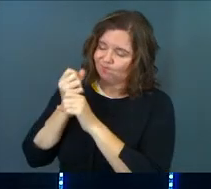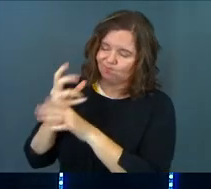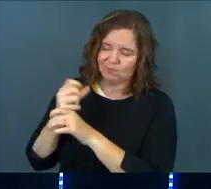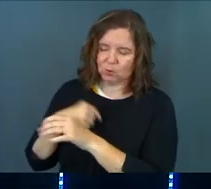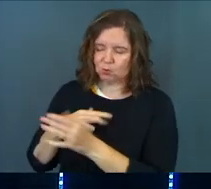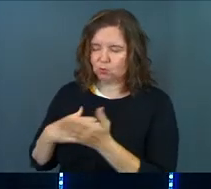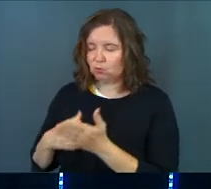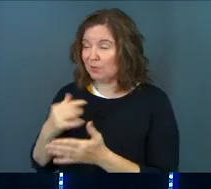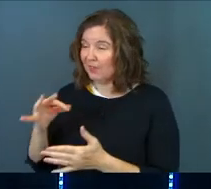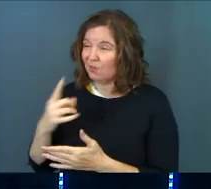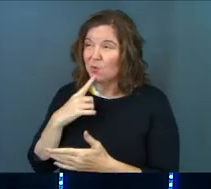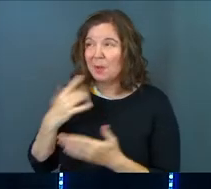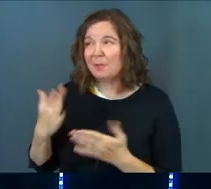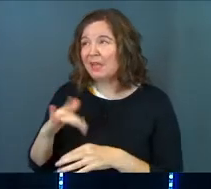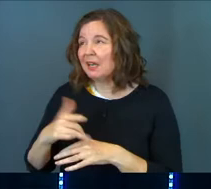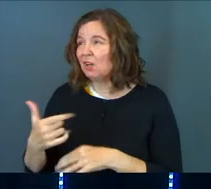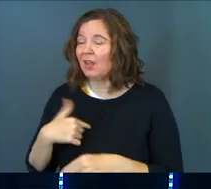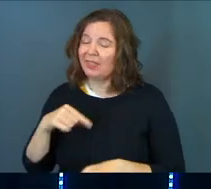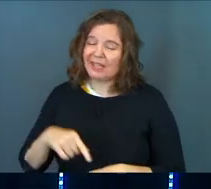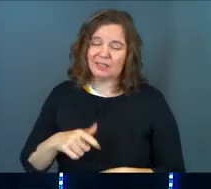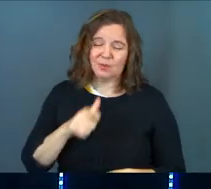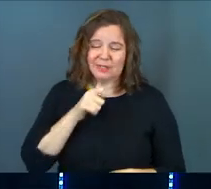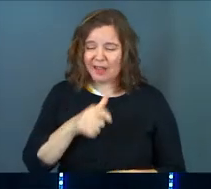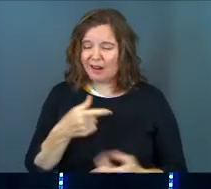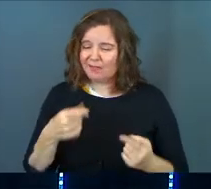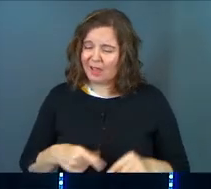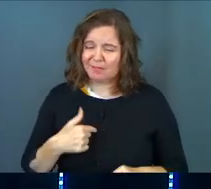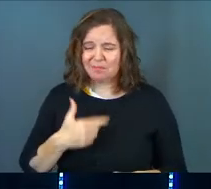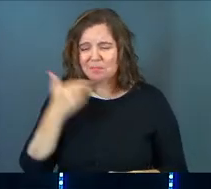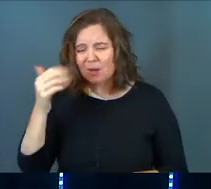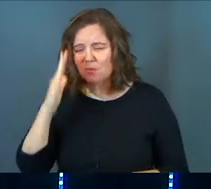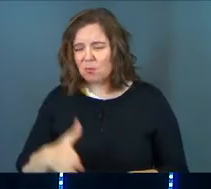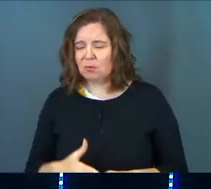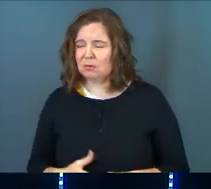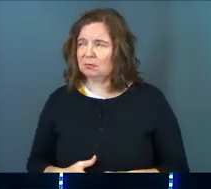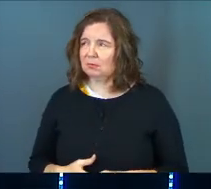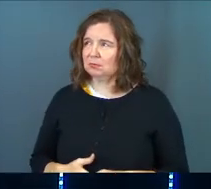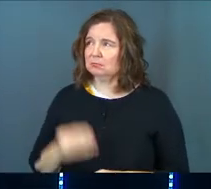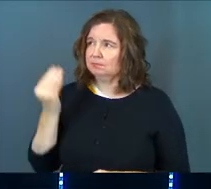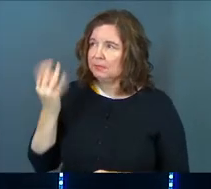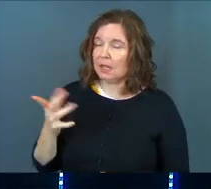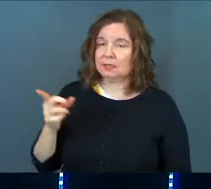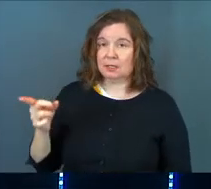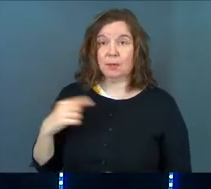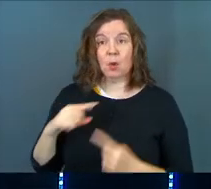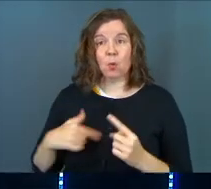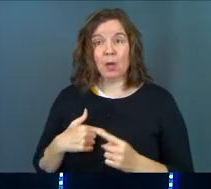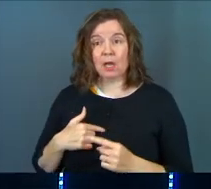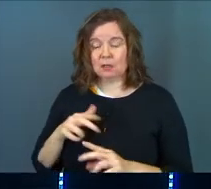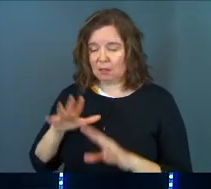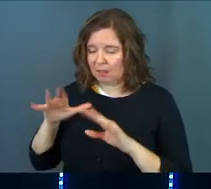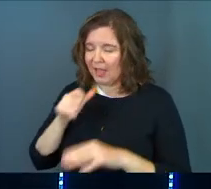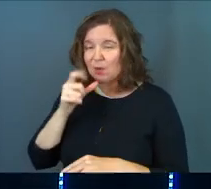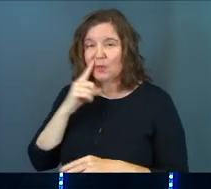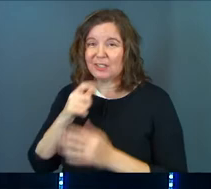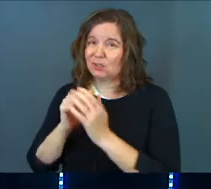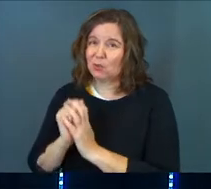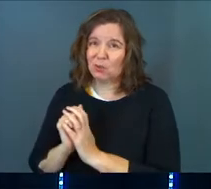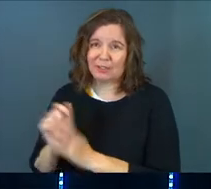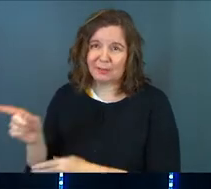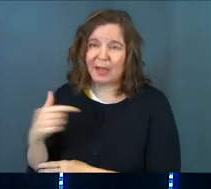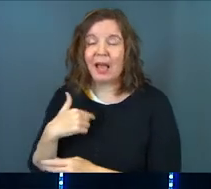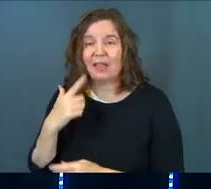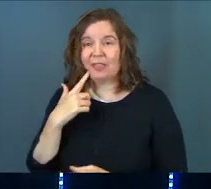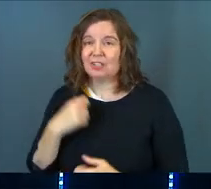tell you the truth, God. If you had been here, this would have been a better situation. She tells him. And when she falls at his feet, I don't think she's